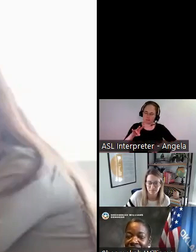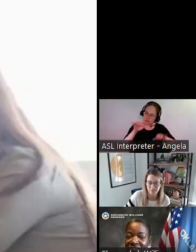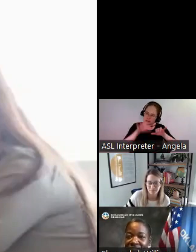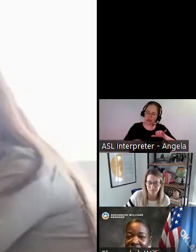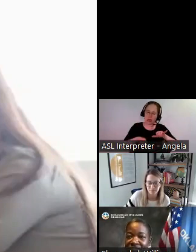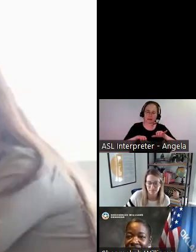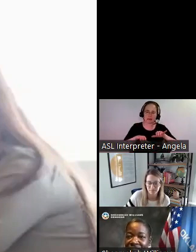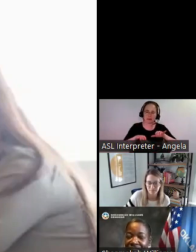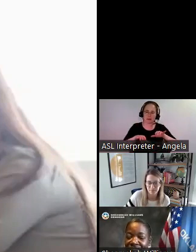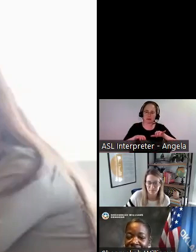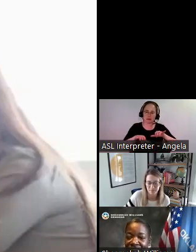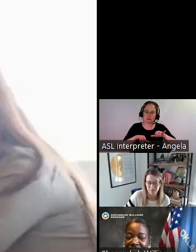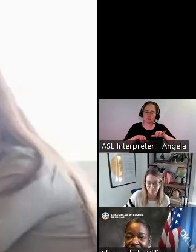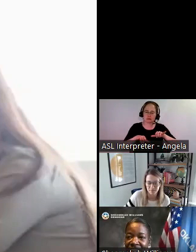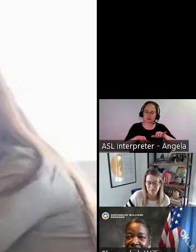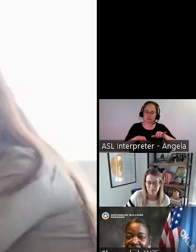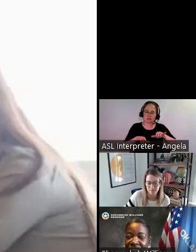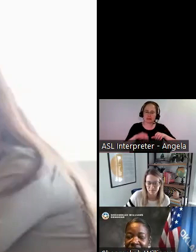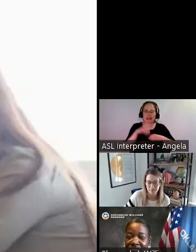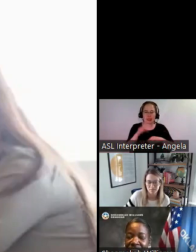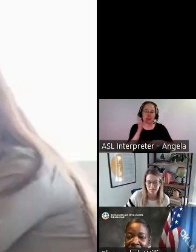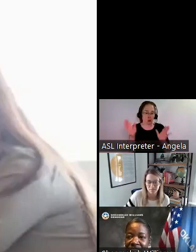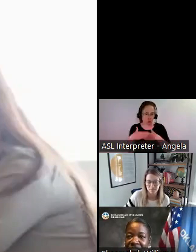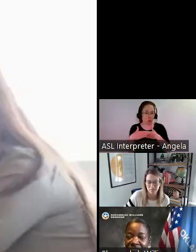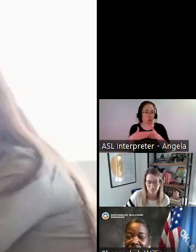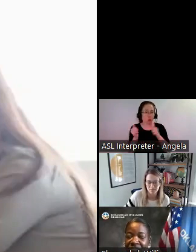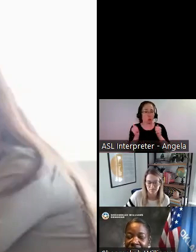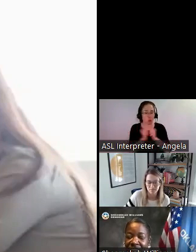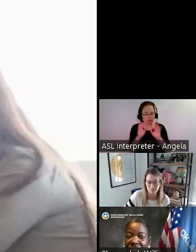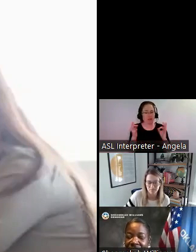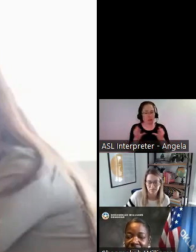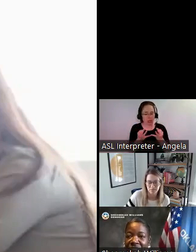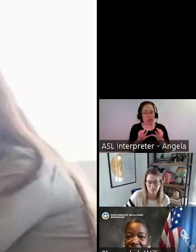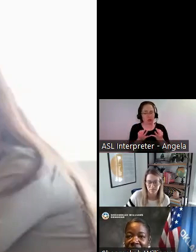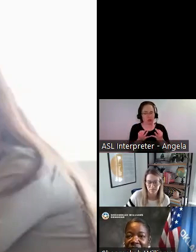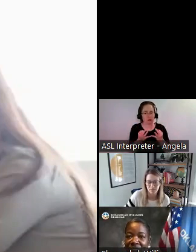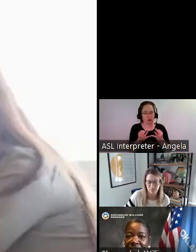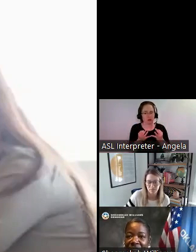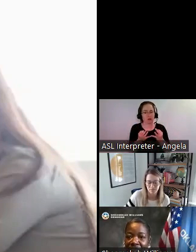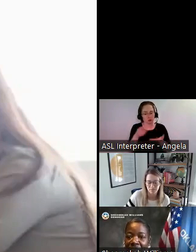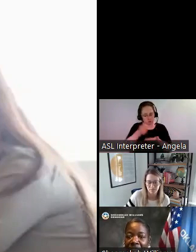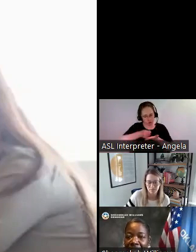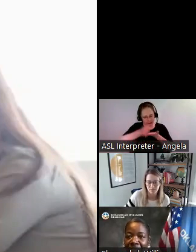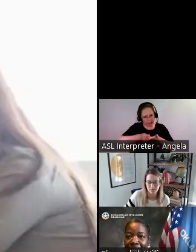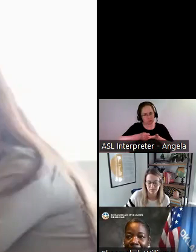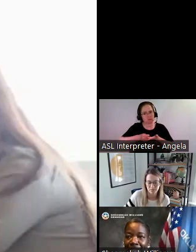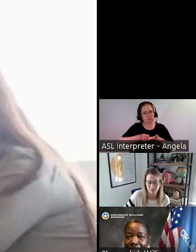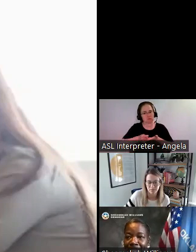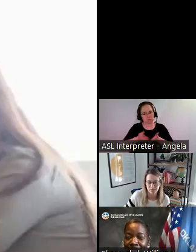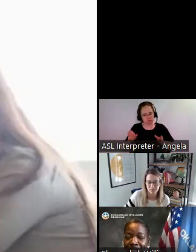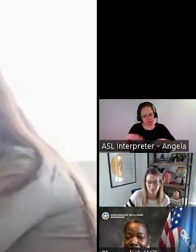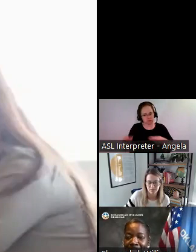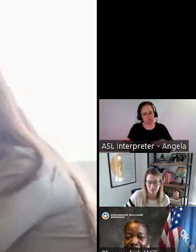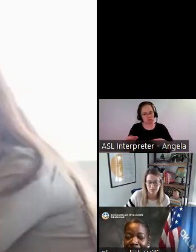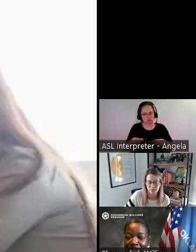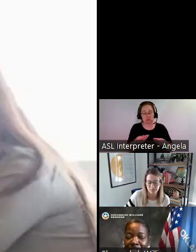stay there in a bedroom with their family and be treated and see if we can get them